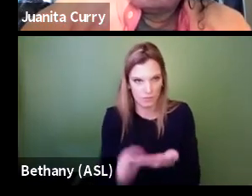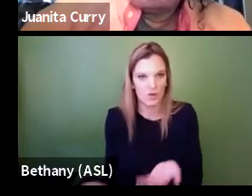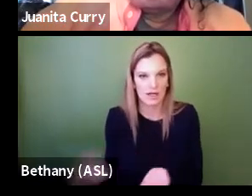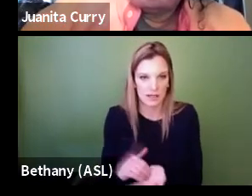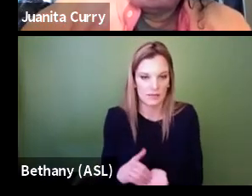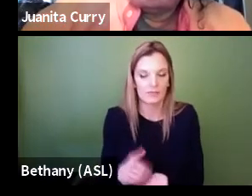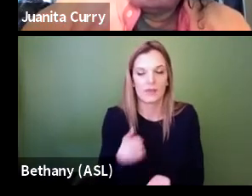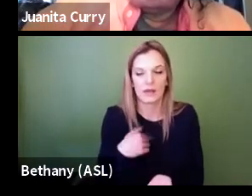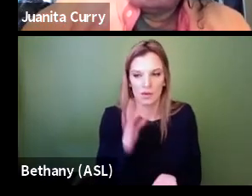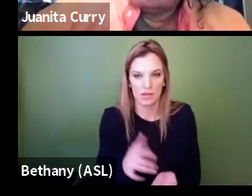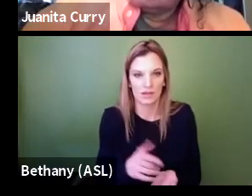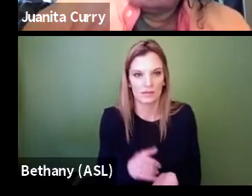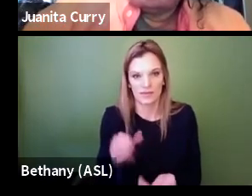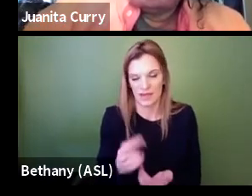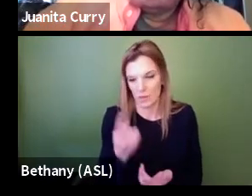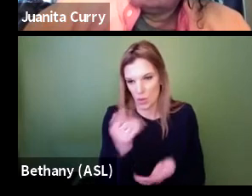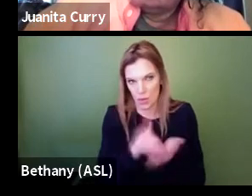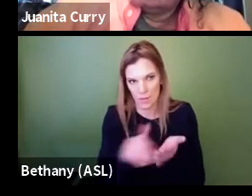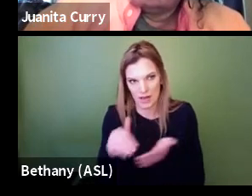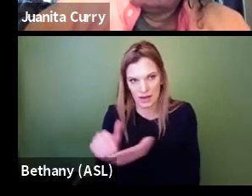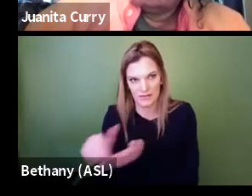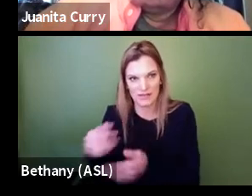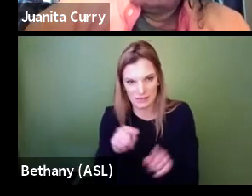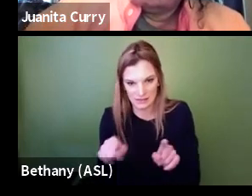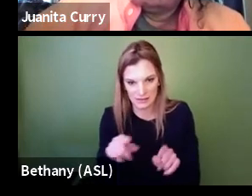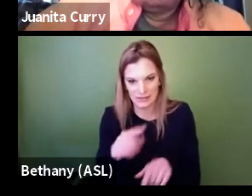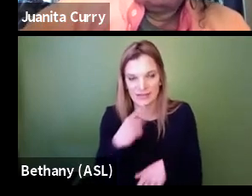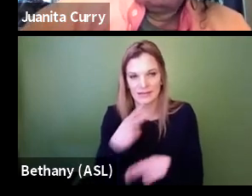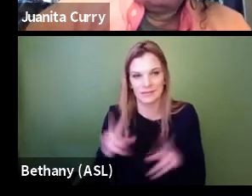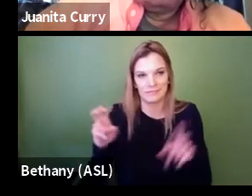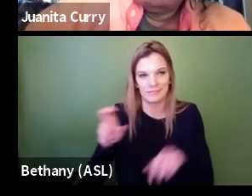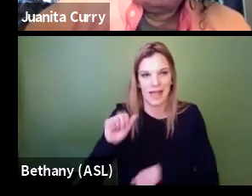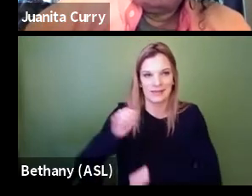completely, would be that repetitive clause of as set forth.